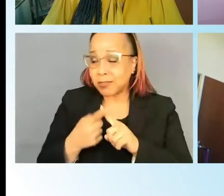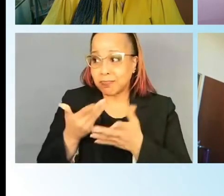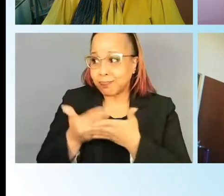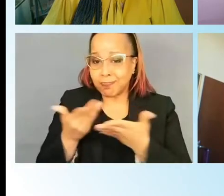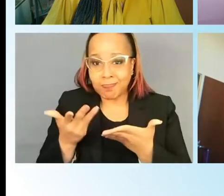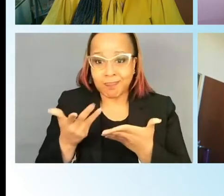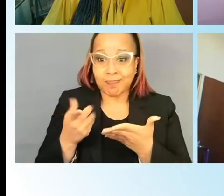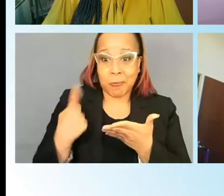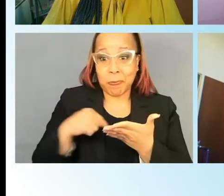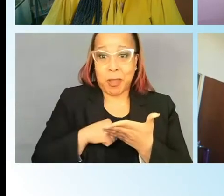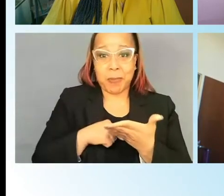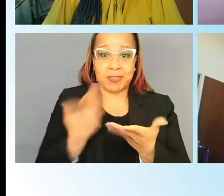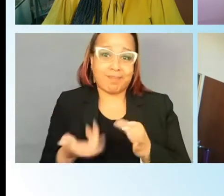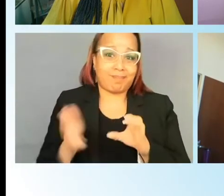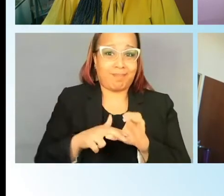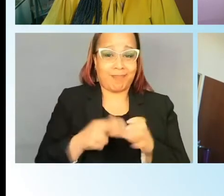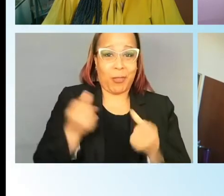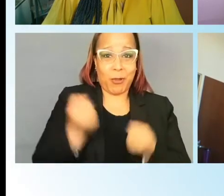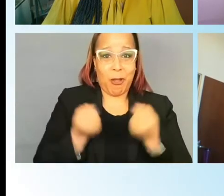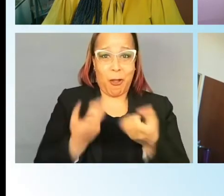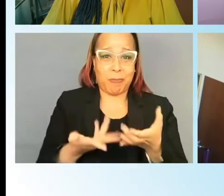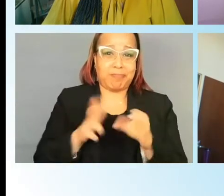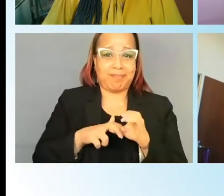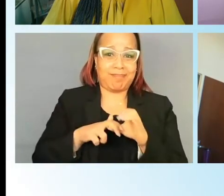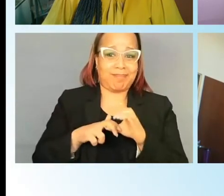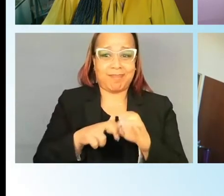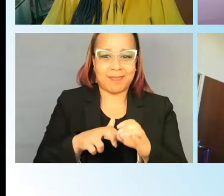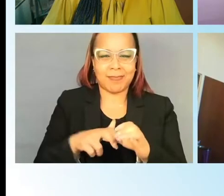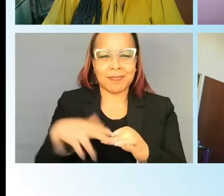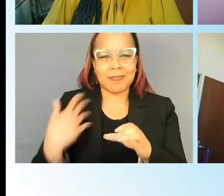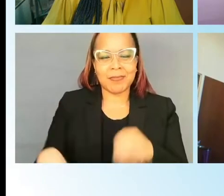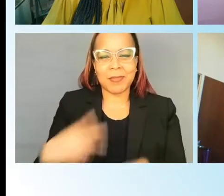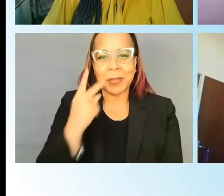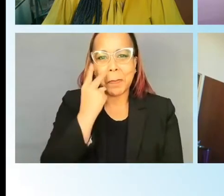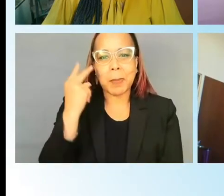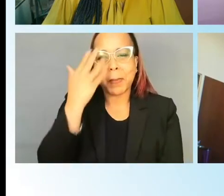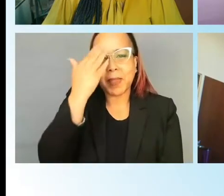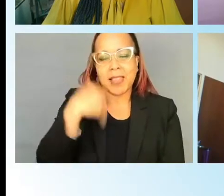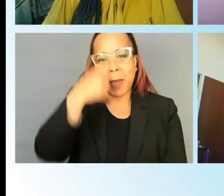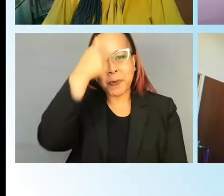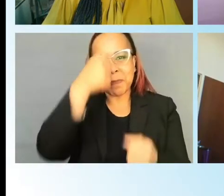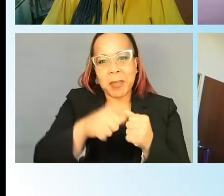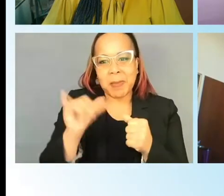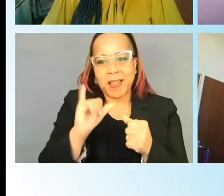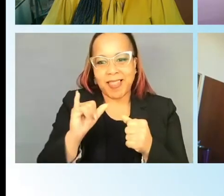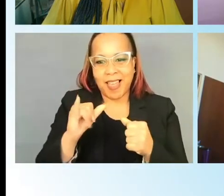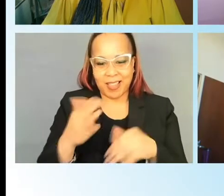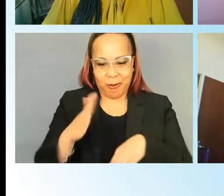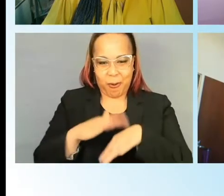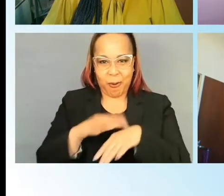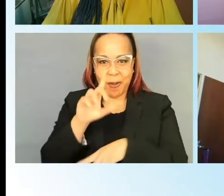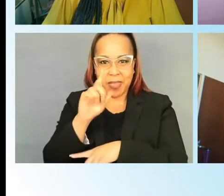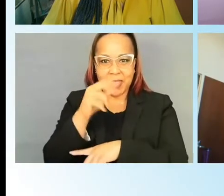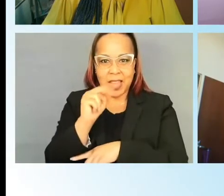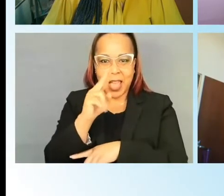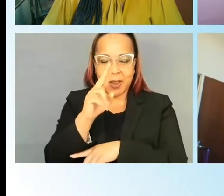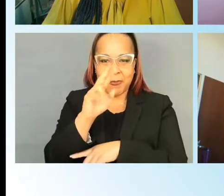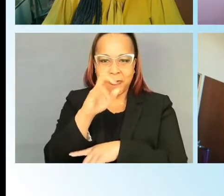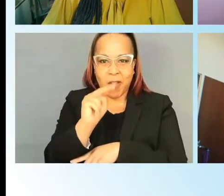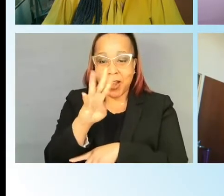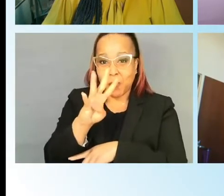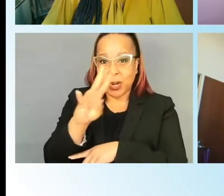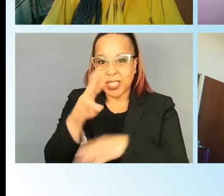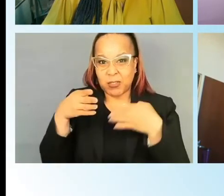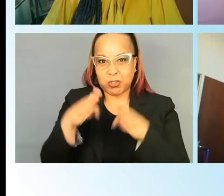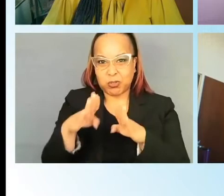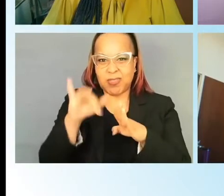just jump in the car. And it's such a memory because I remember just like you get on the Dan Ryan, 47th and Dan Ryan is very kind of